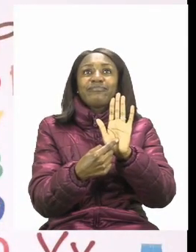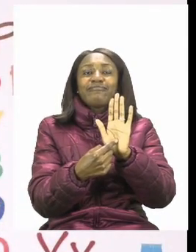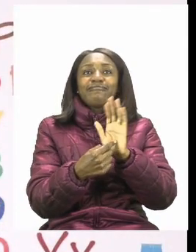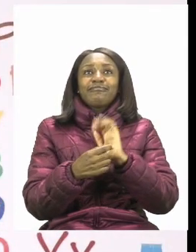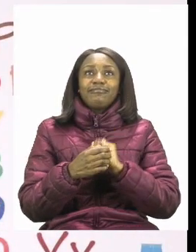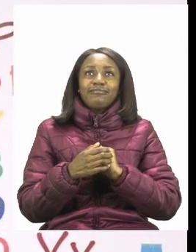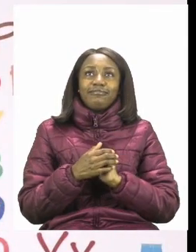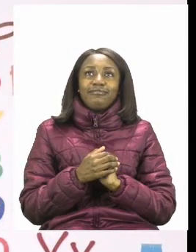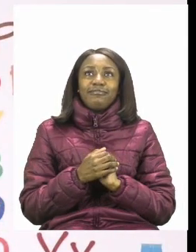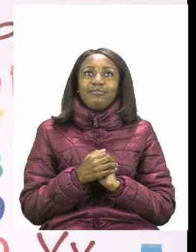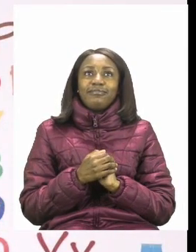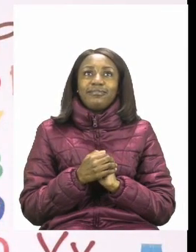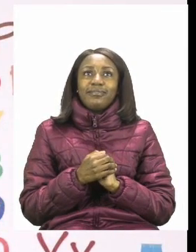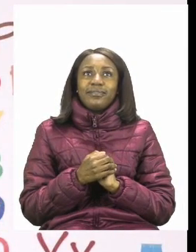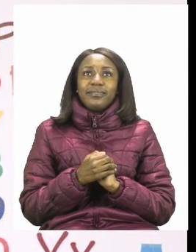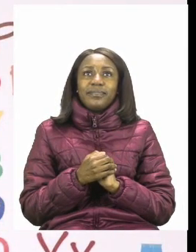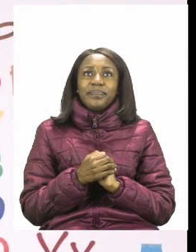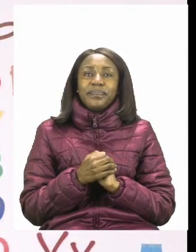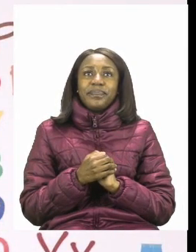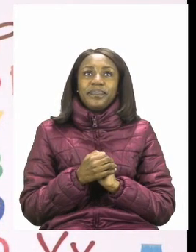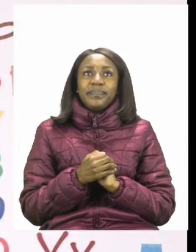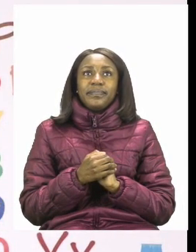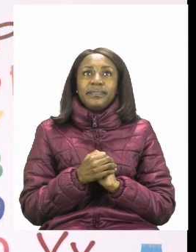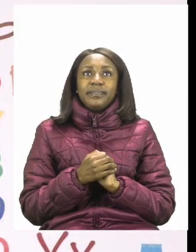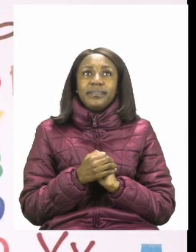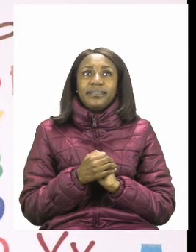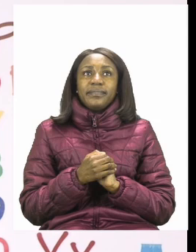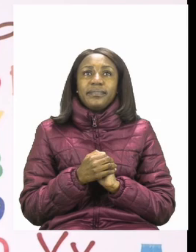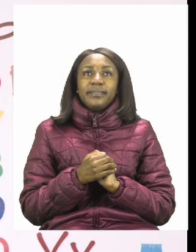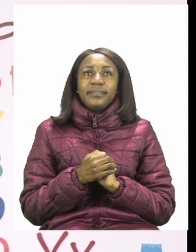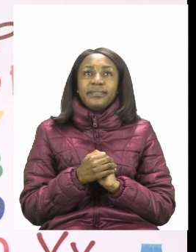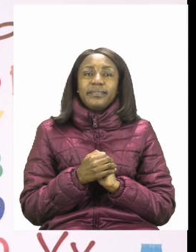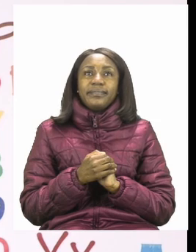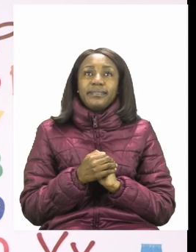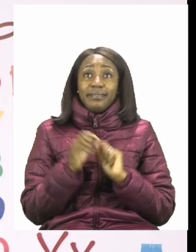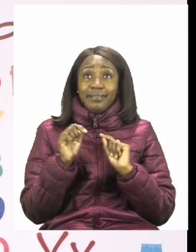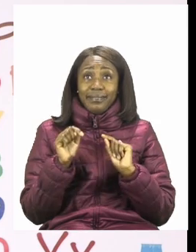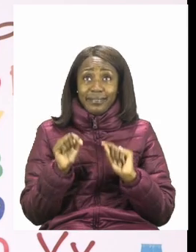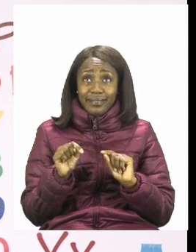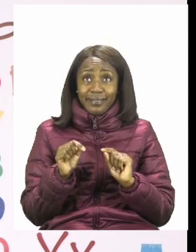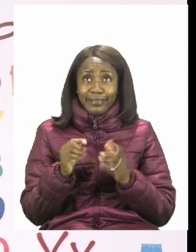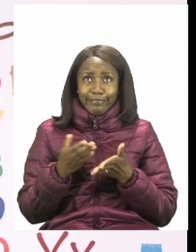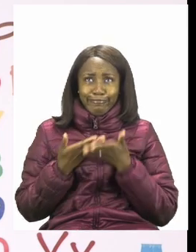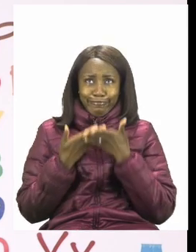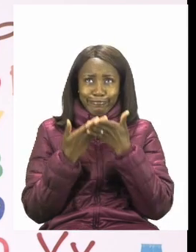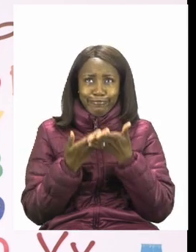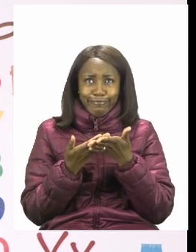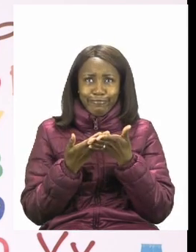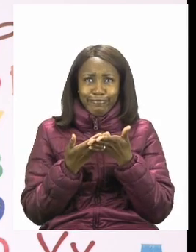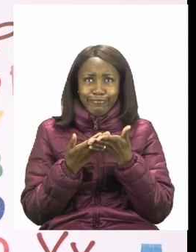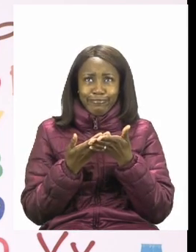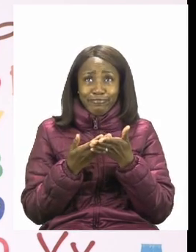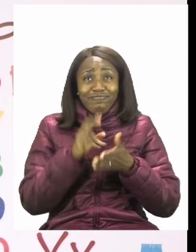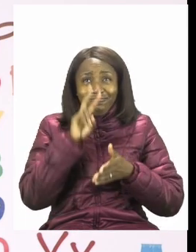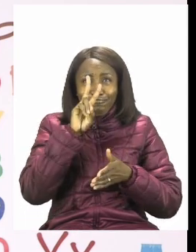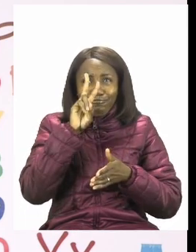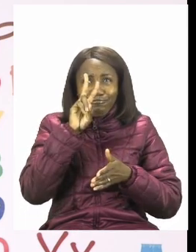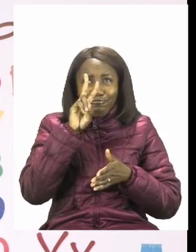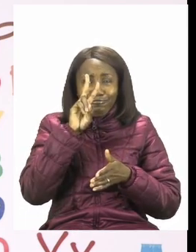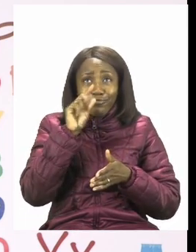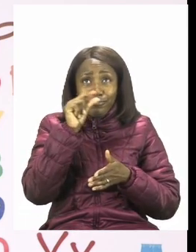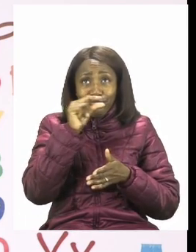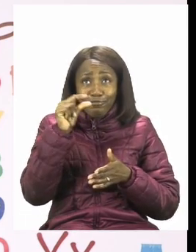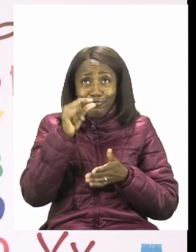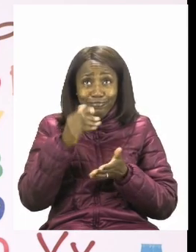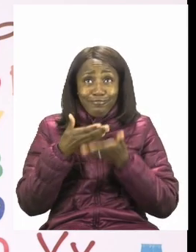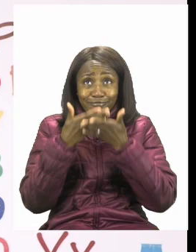I wrote it on the board. So, I'm going to help you find 2 words in